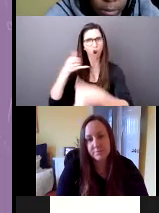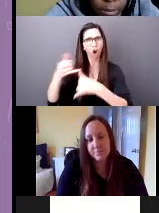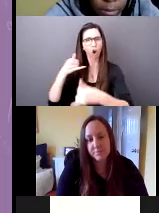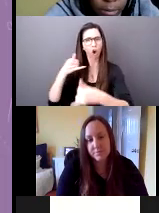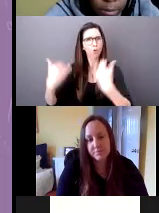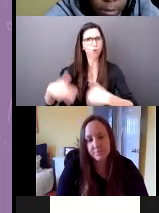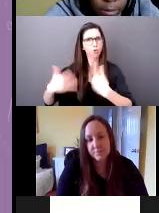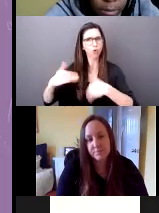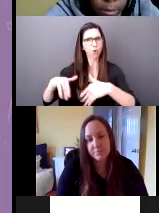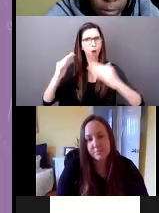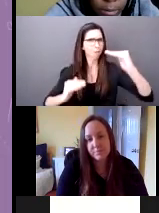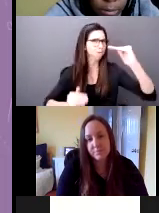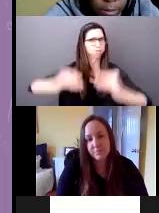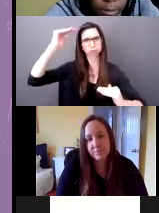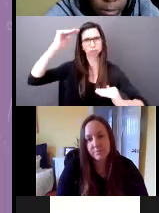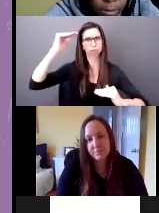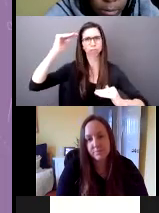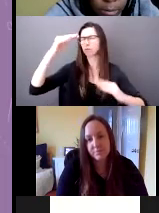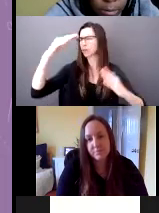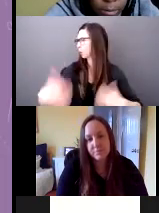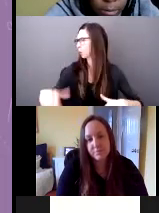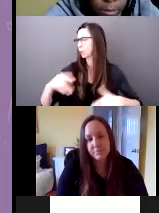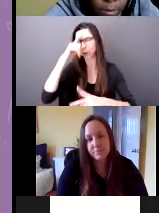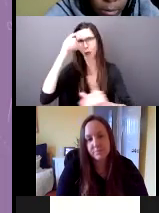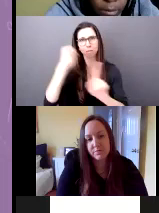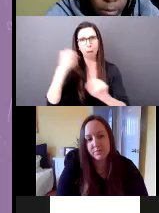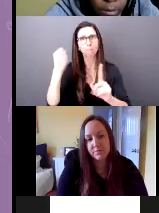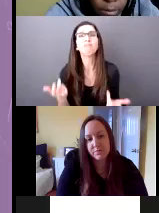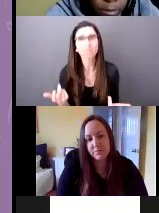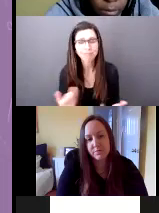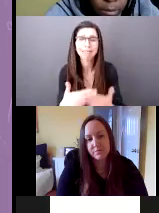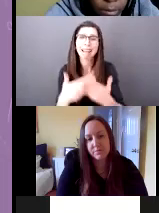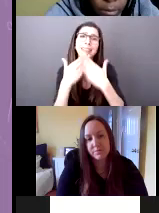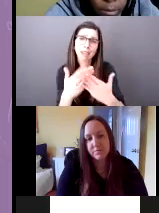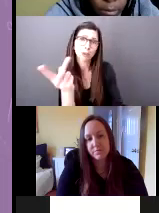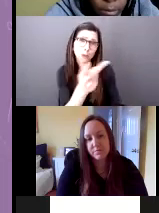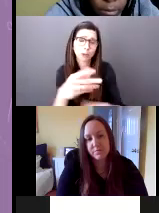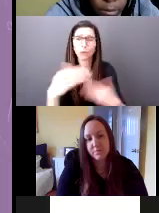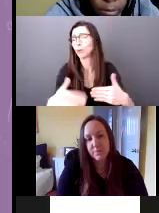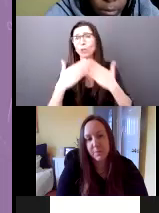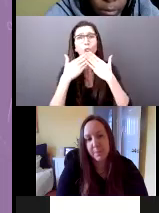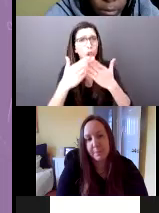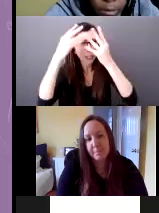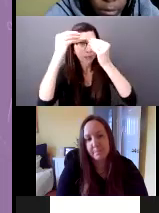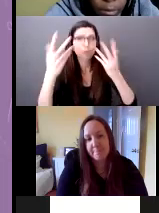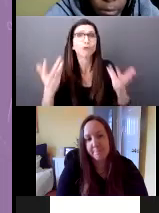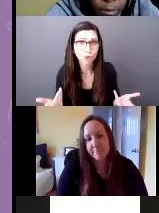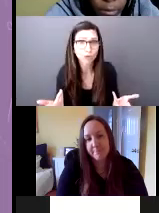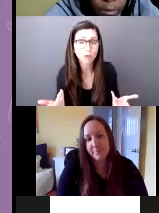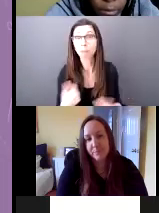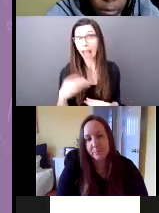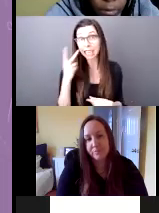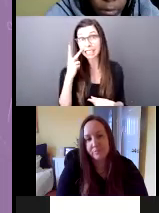support. So so thank you both for such an informative presentation. I know that there was a couple questions. I